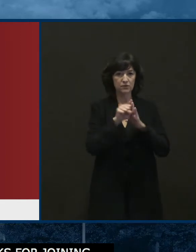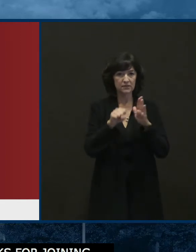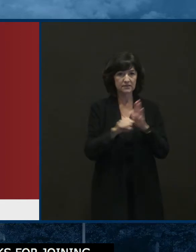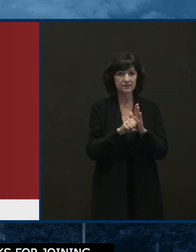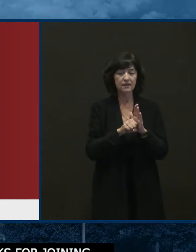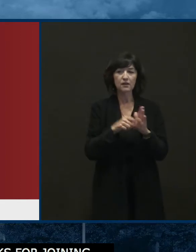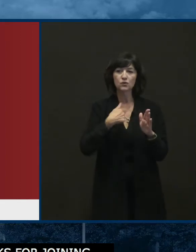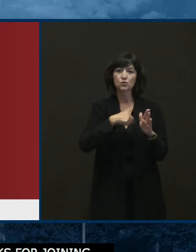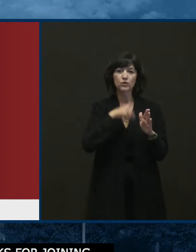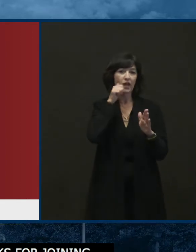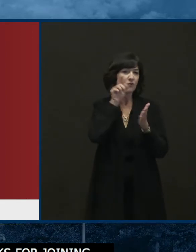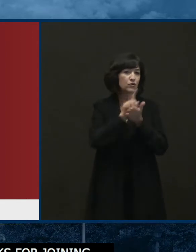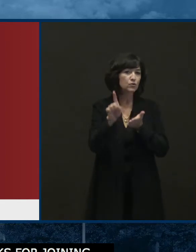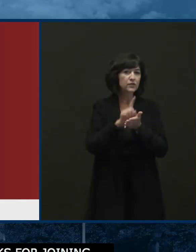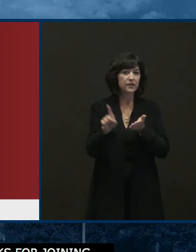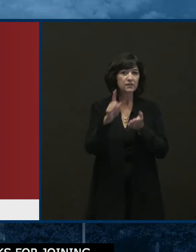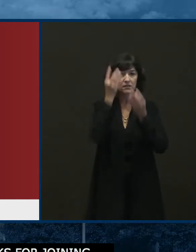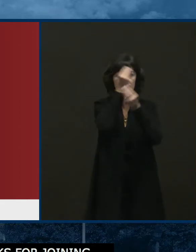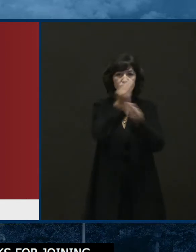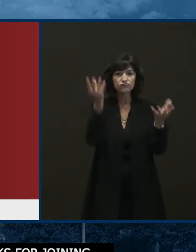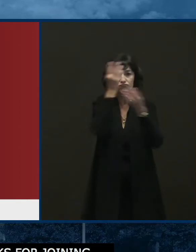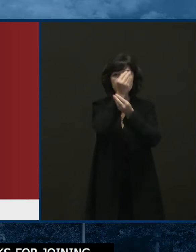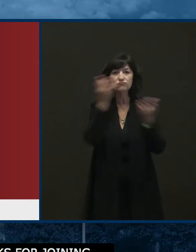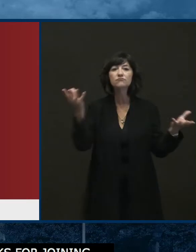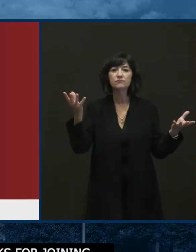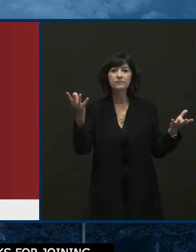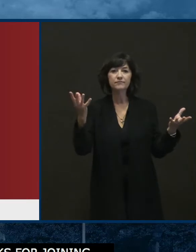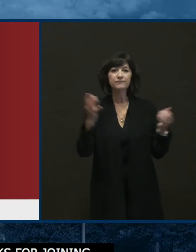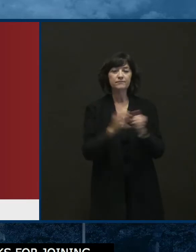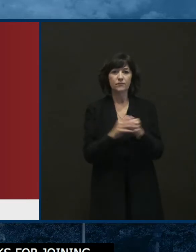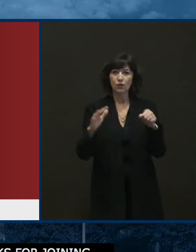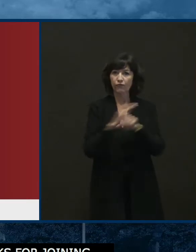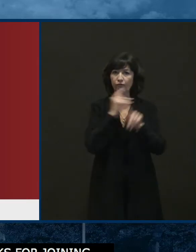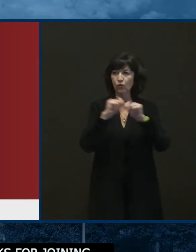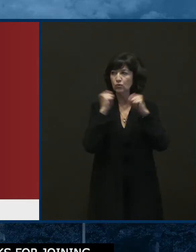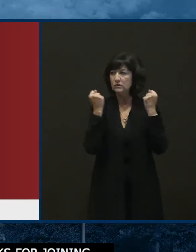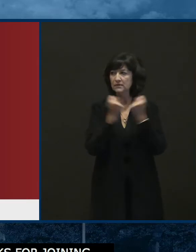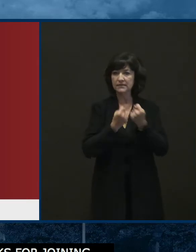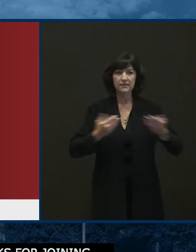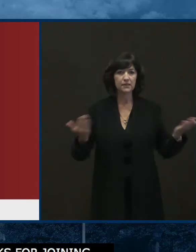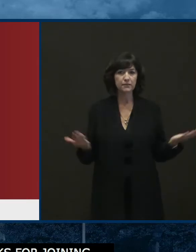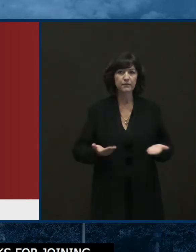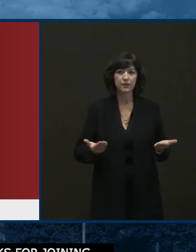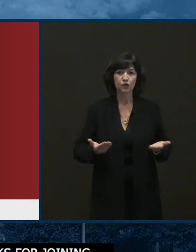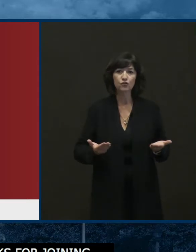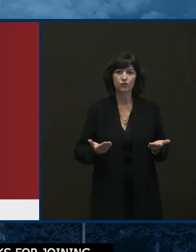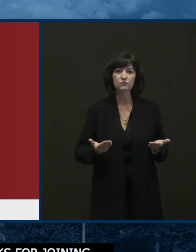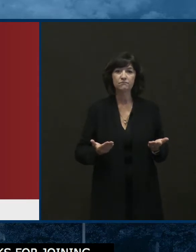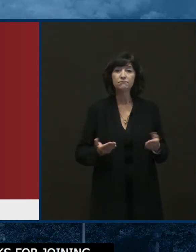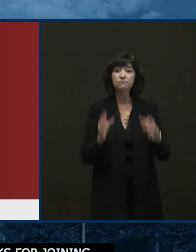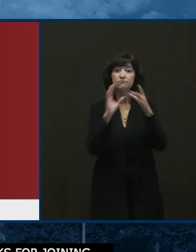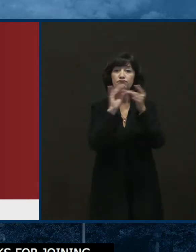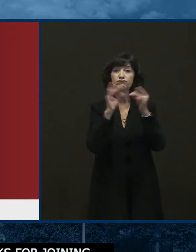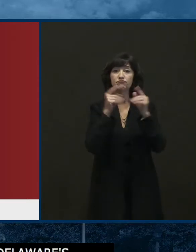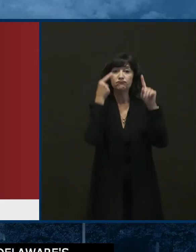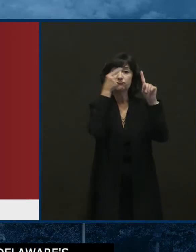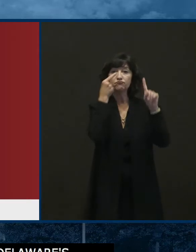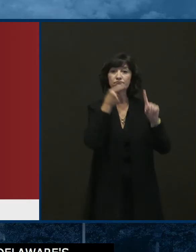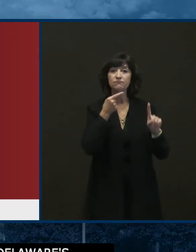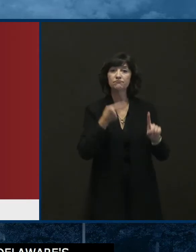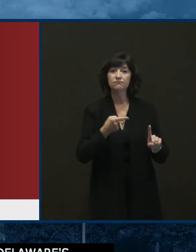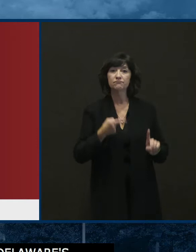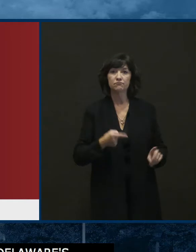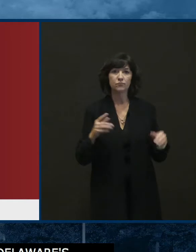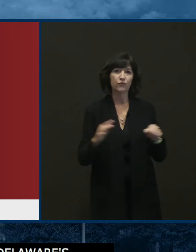our weekly press conference. We've got a full team and a full agenda this afternoon. I'm joined